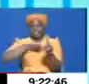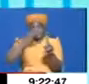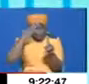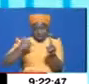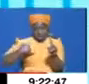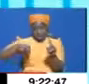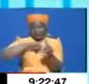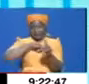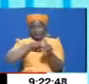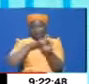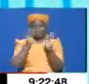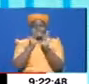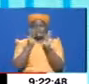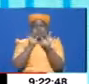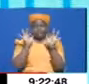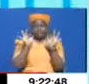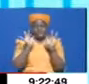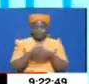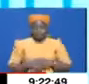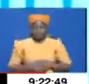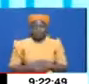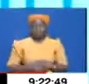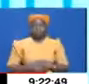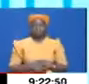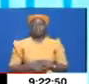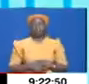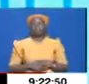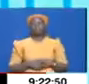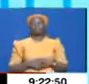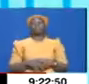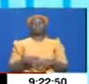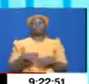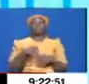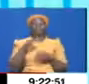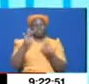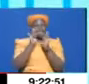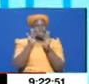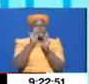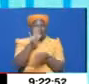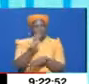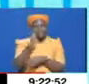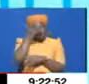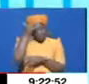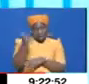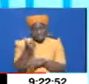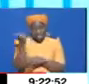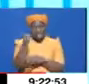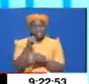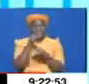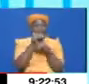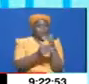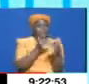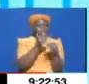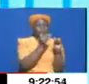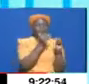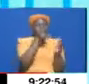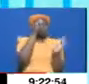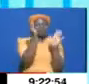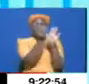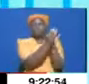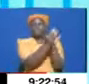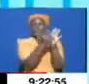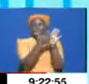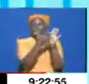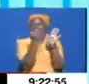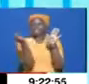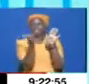never forgets. Any material that is posted on this vast dark space and involves children will still be there when they